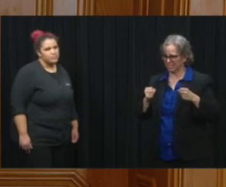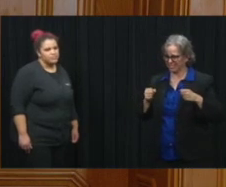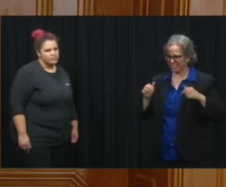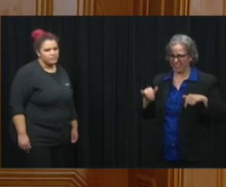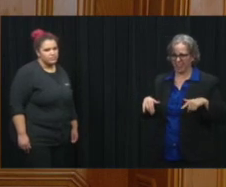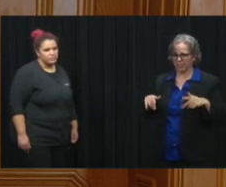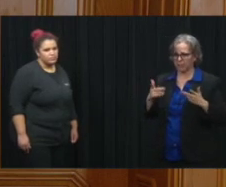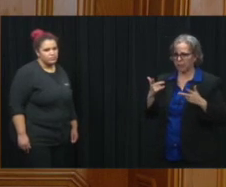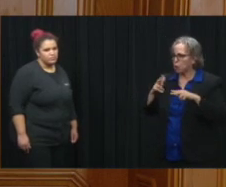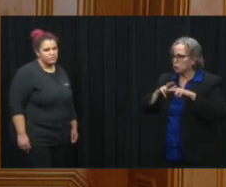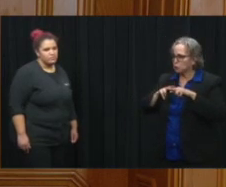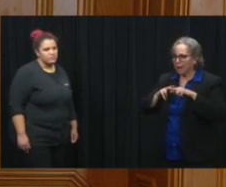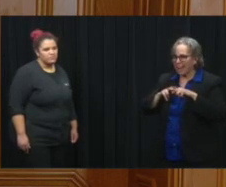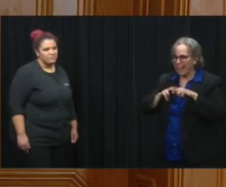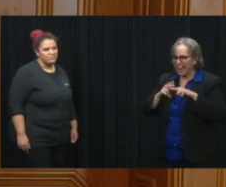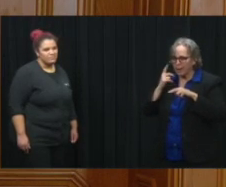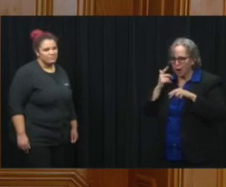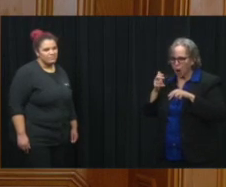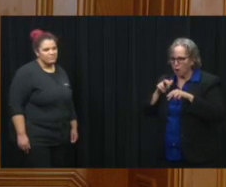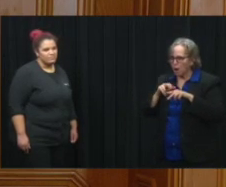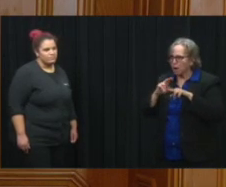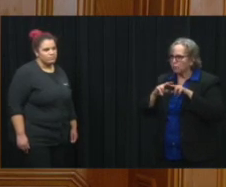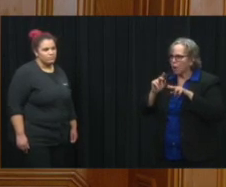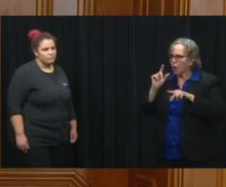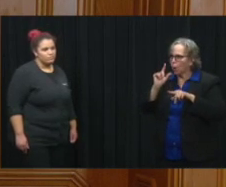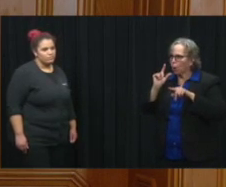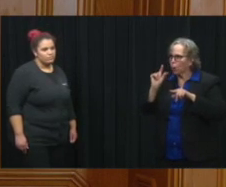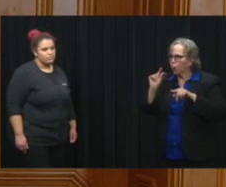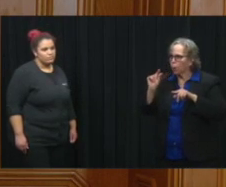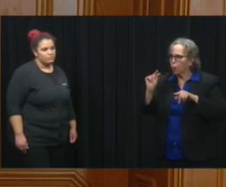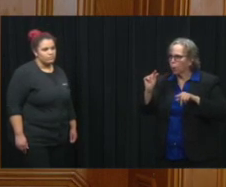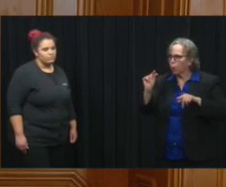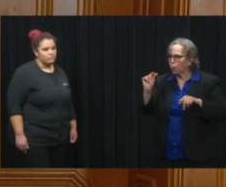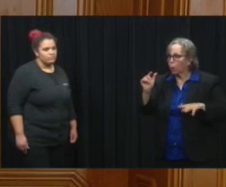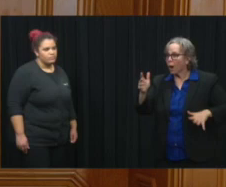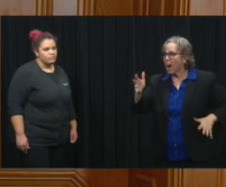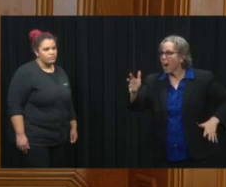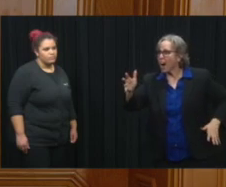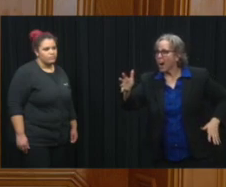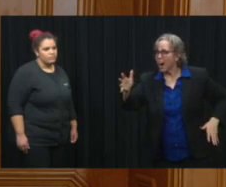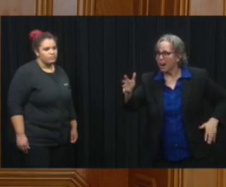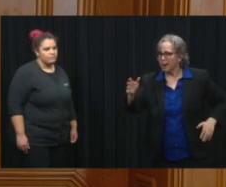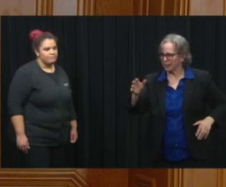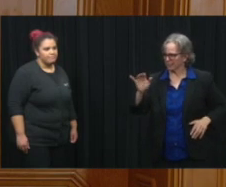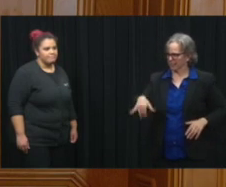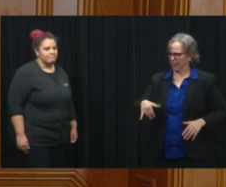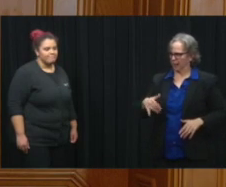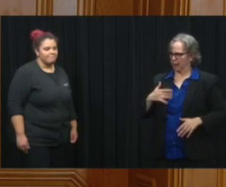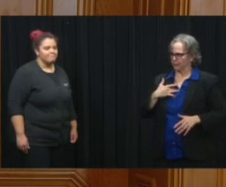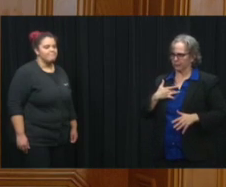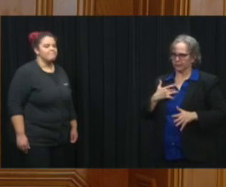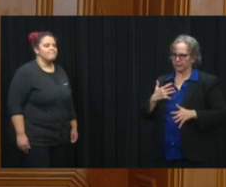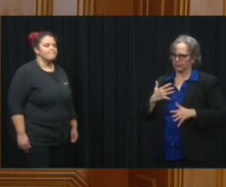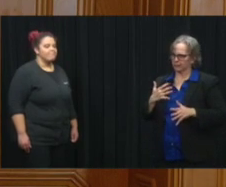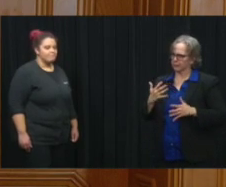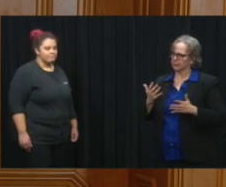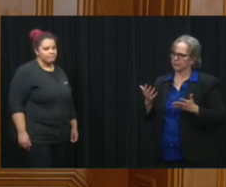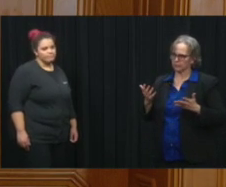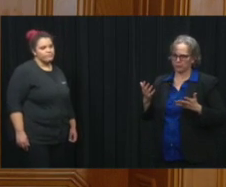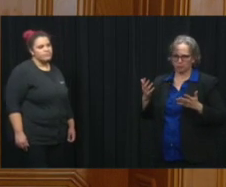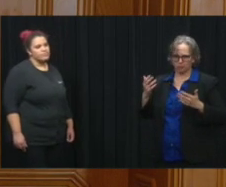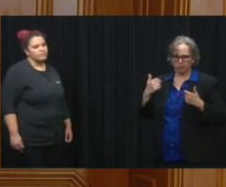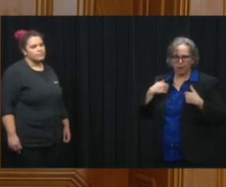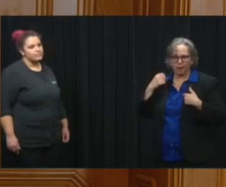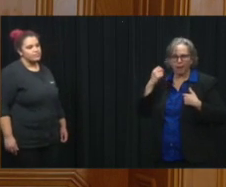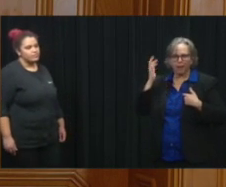that is moving. And when I worked loading for